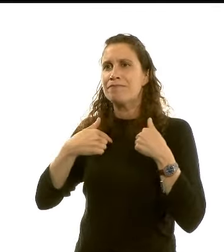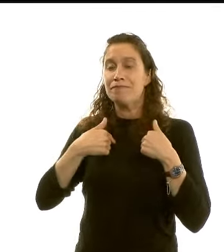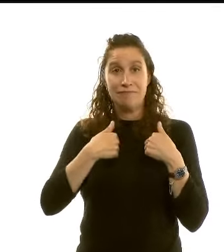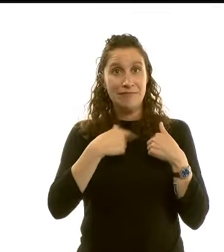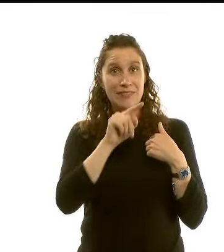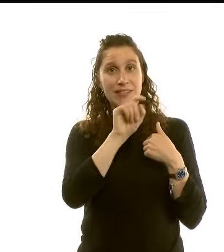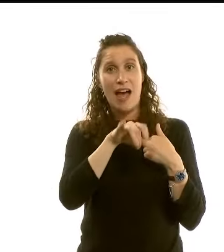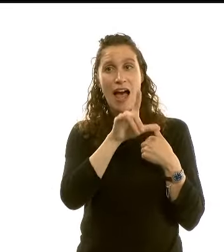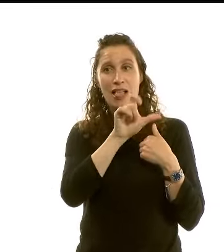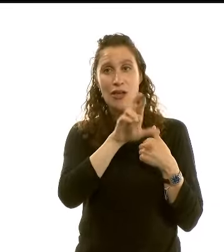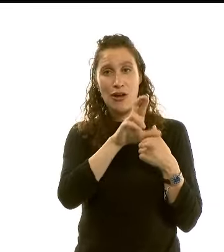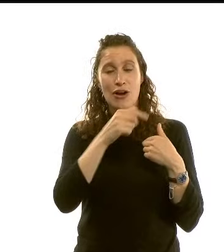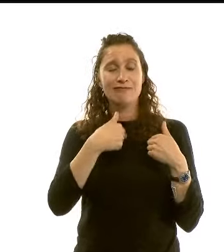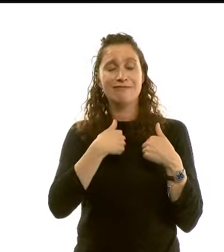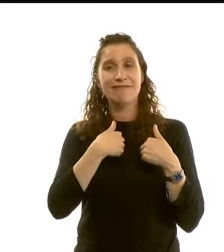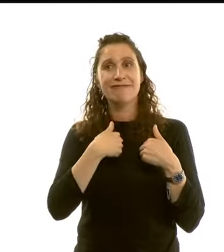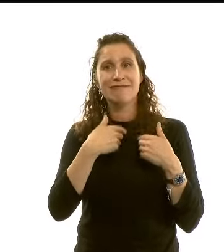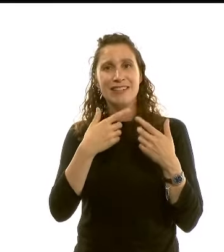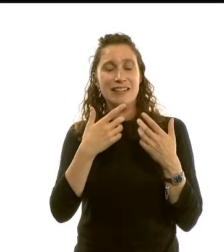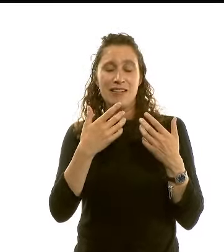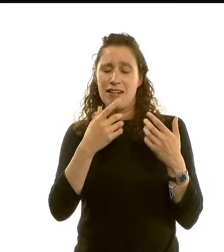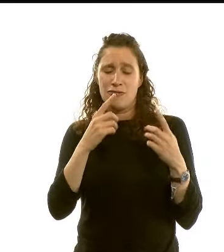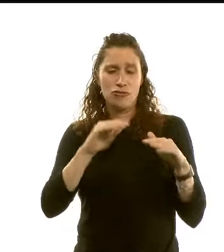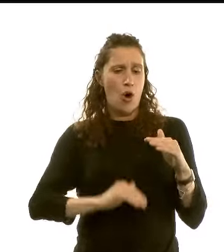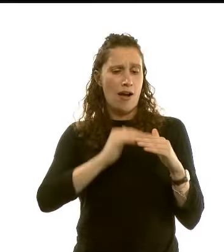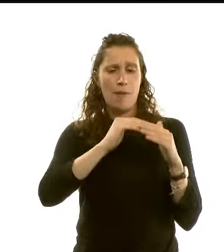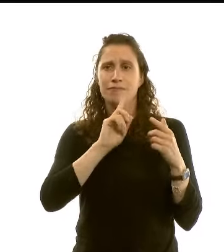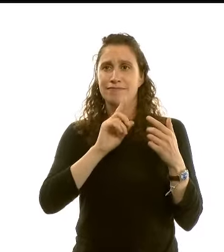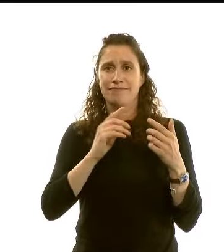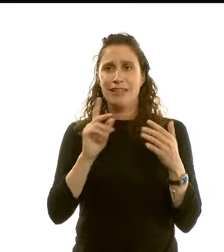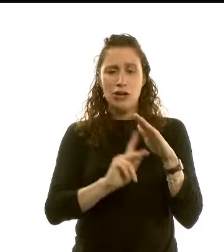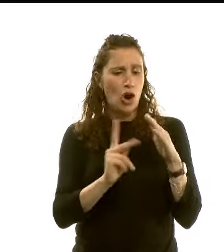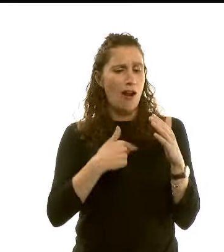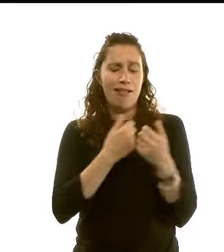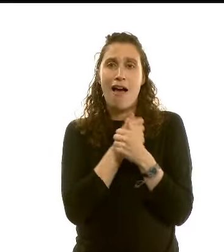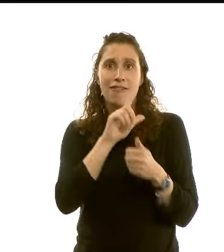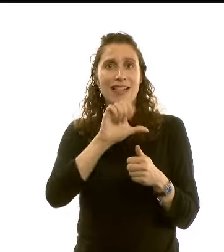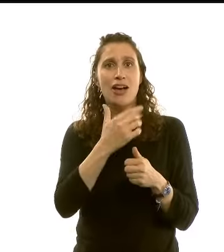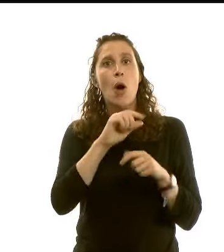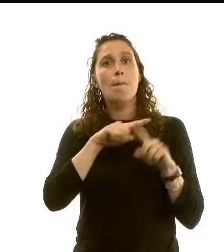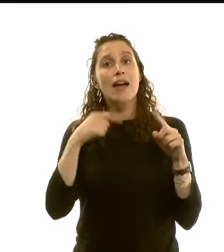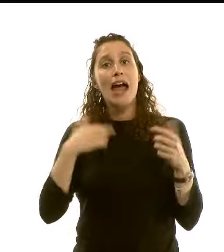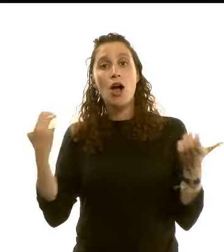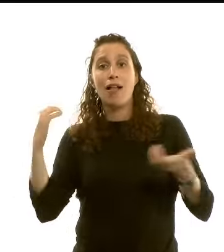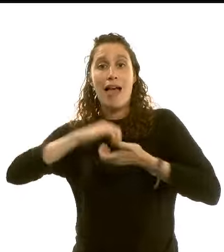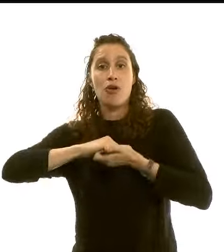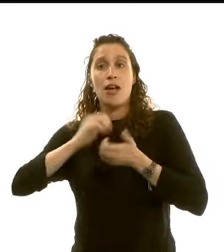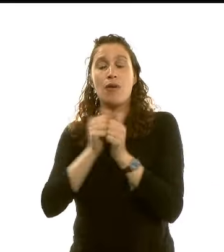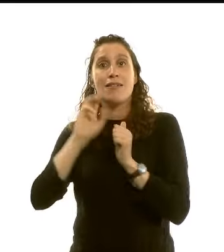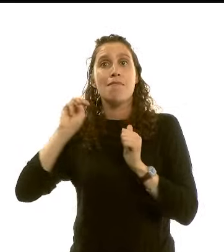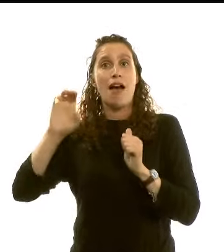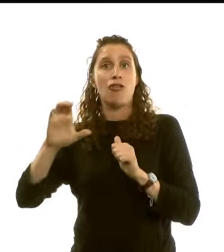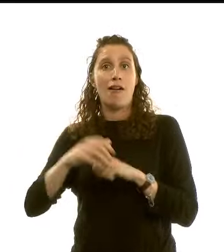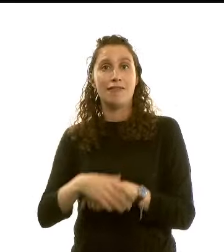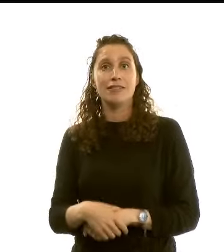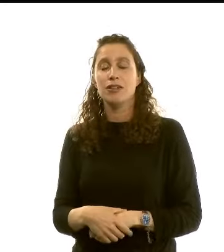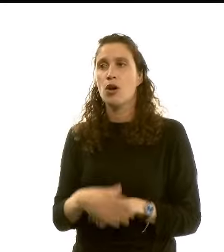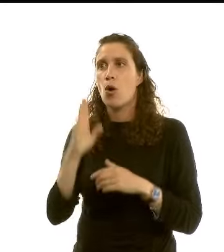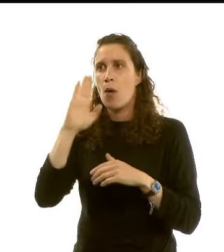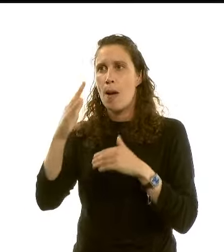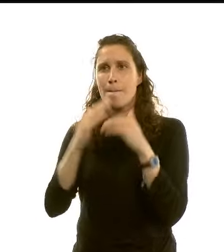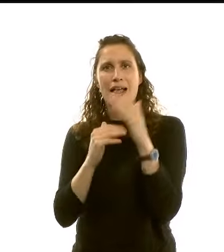since kindergarten, I've loved making Lego creations. But today, I'm gonna be collaborating with the Minecraft gamer. To make one build,